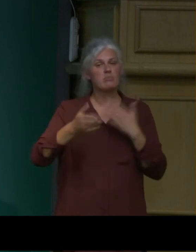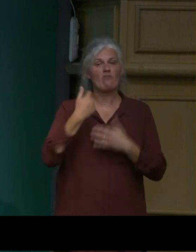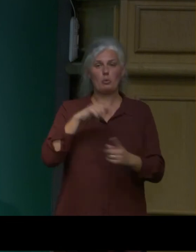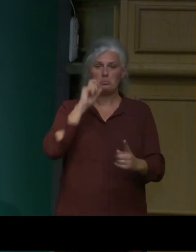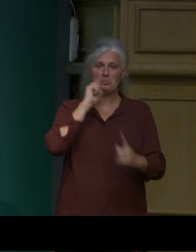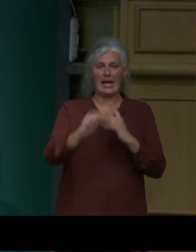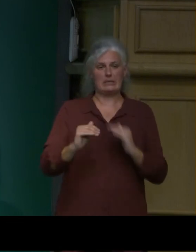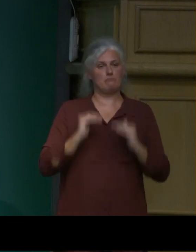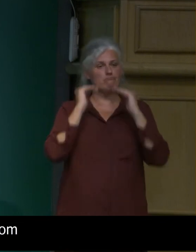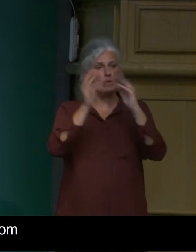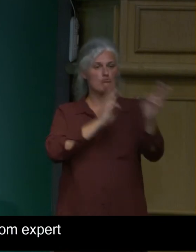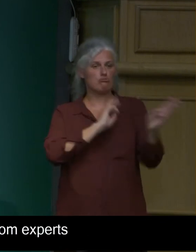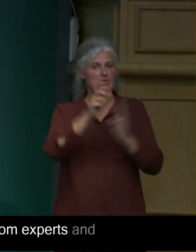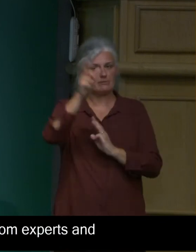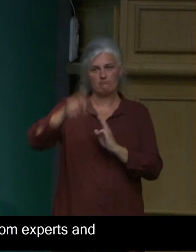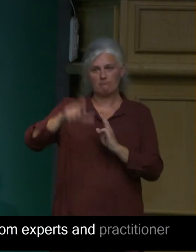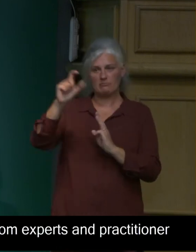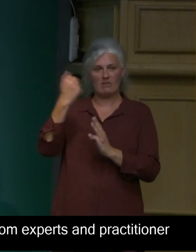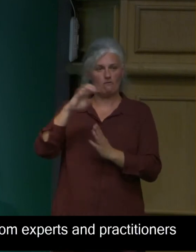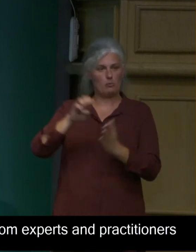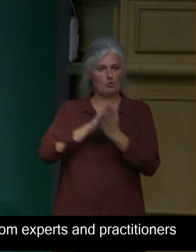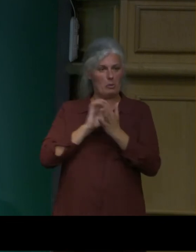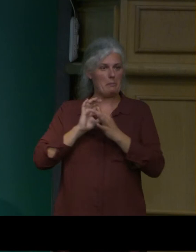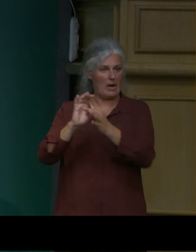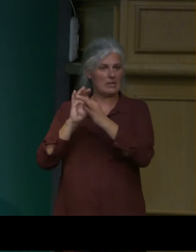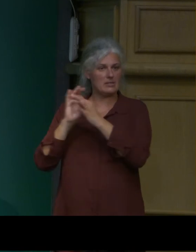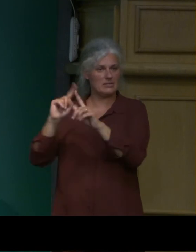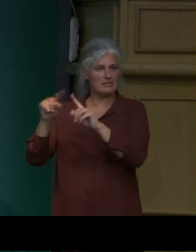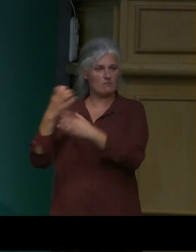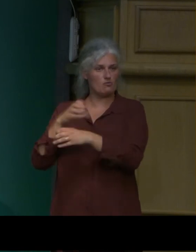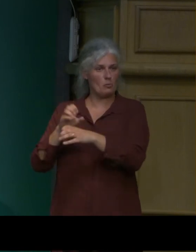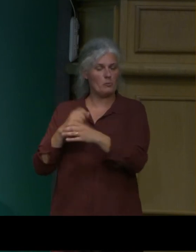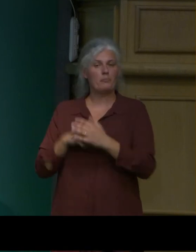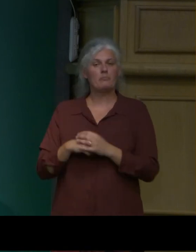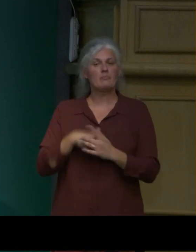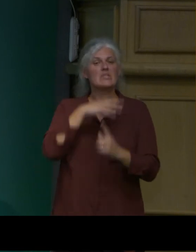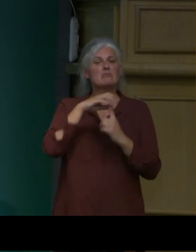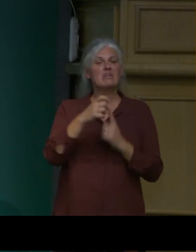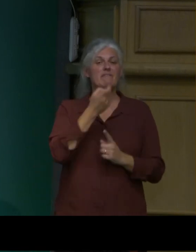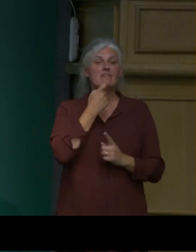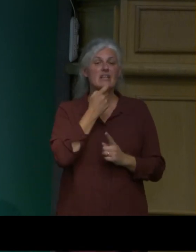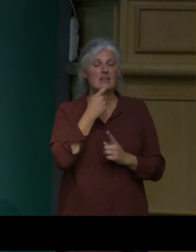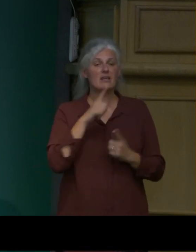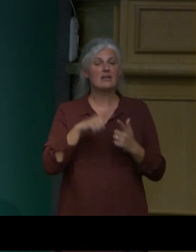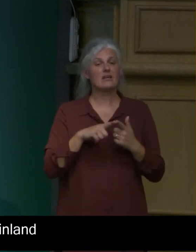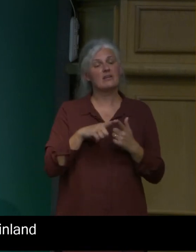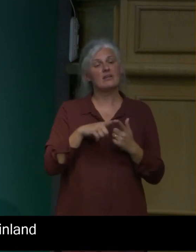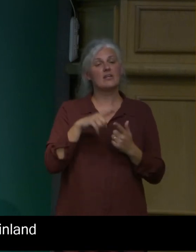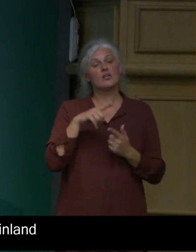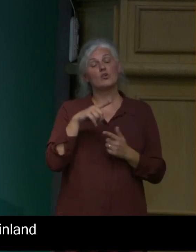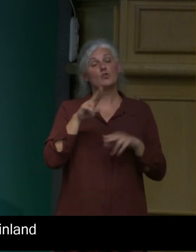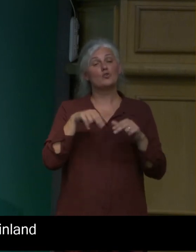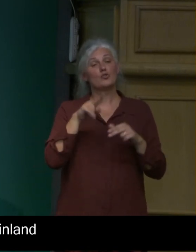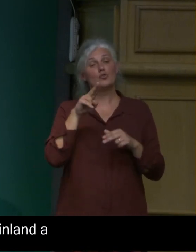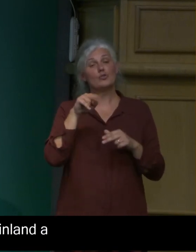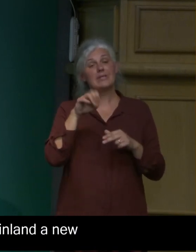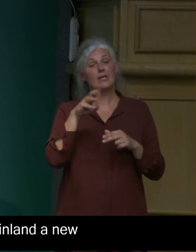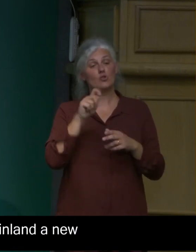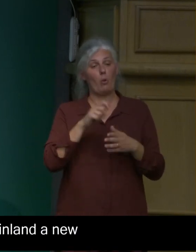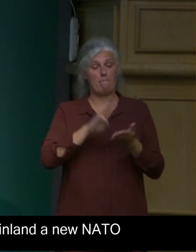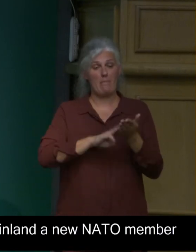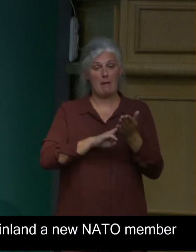experts and practitioners from European partners in particular Finland a new NATO member and EU